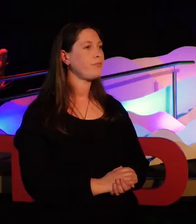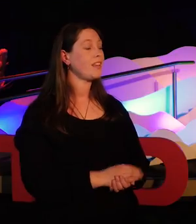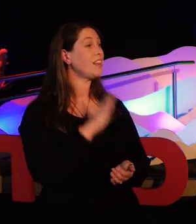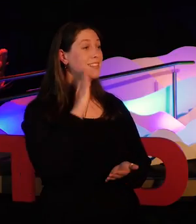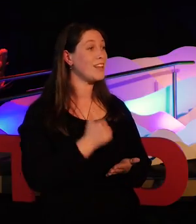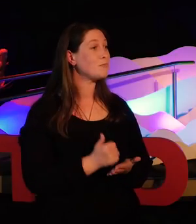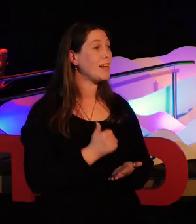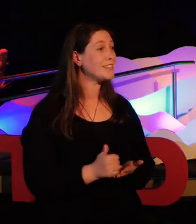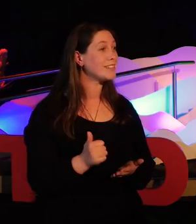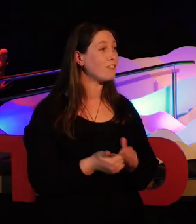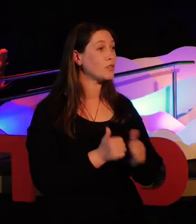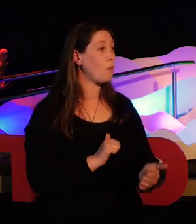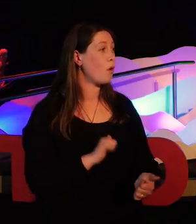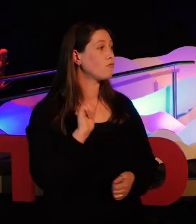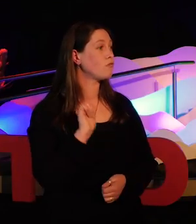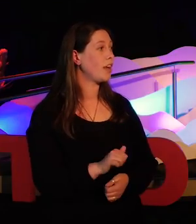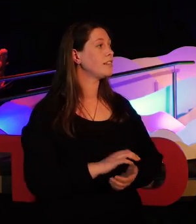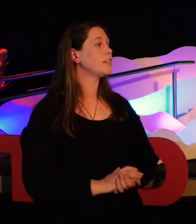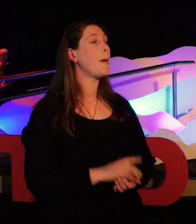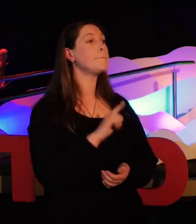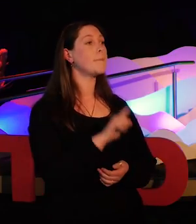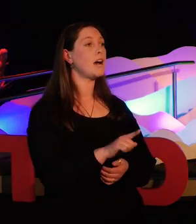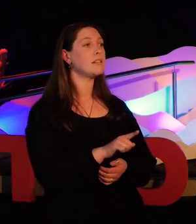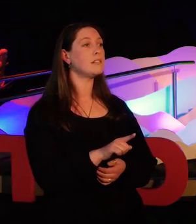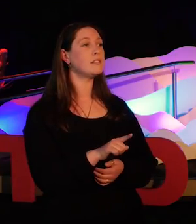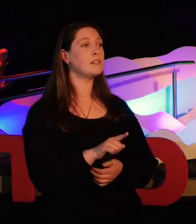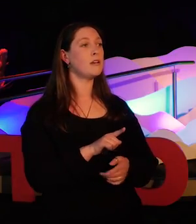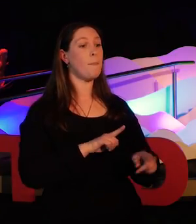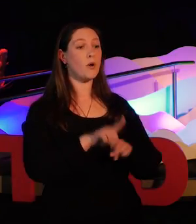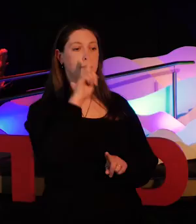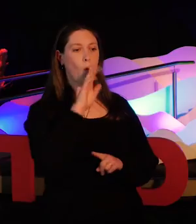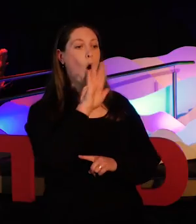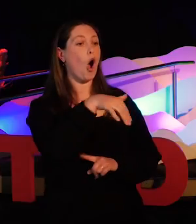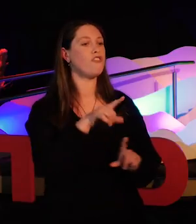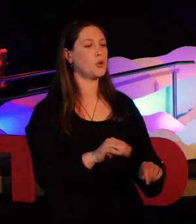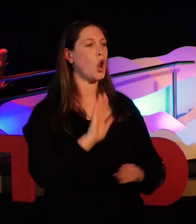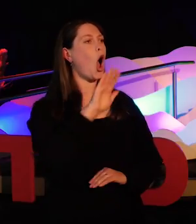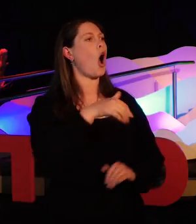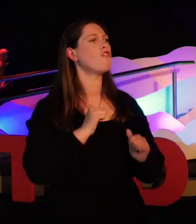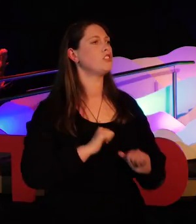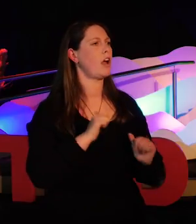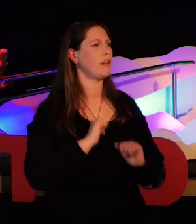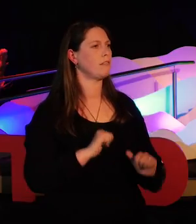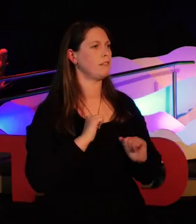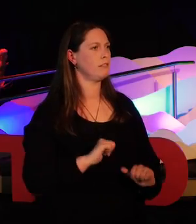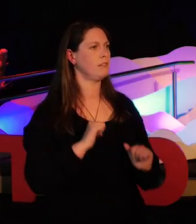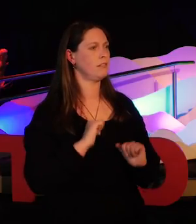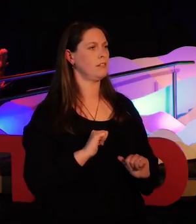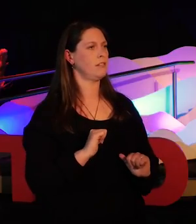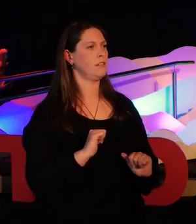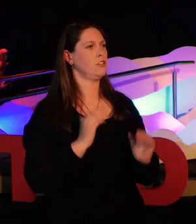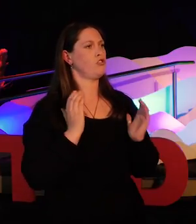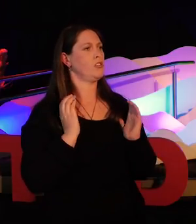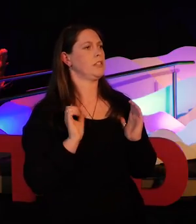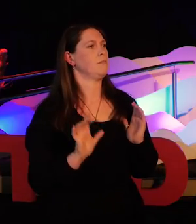That sounds pretty basic in sport, but the majority can overdo it, overtrain. You may know people. It's easy to do